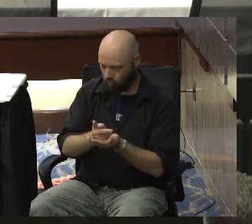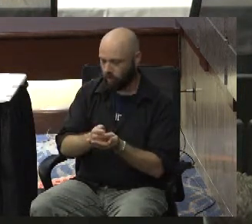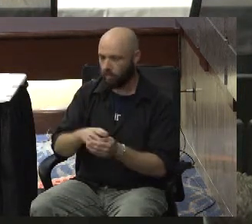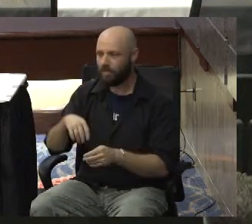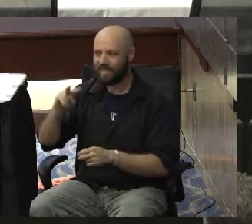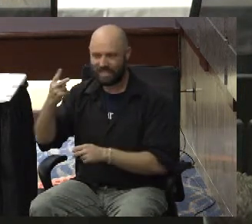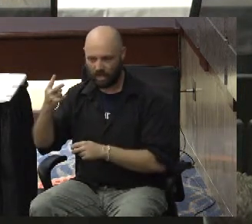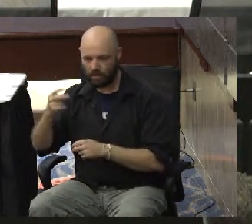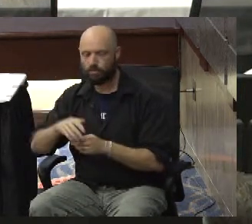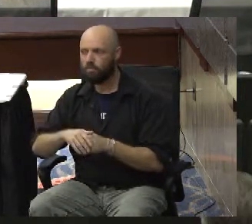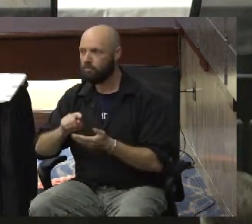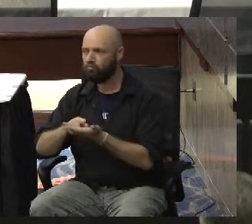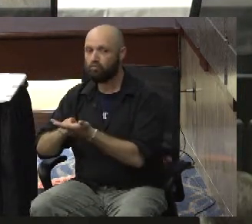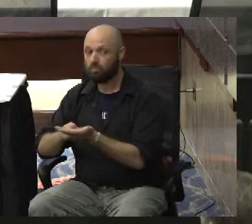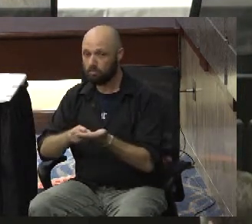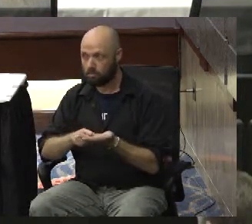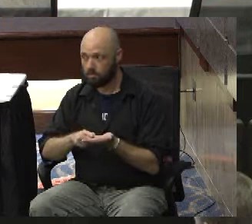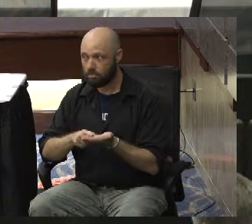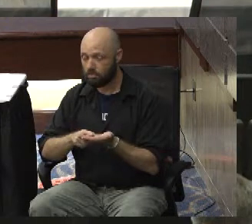Any discussion?